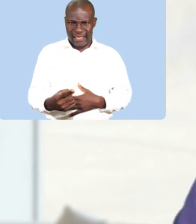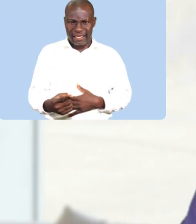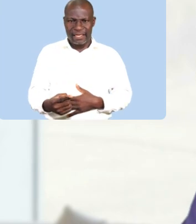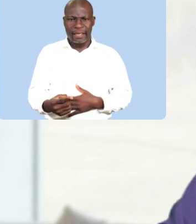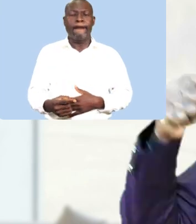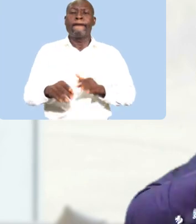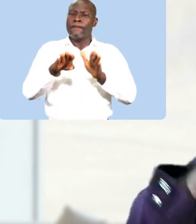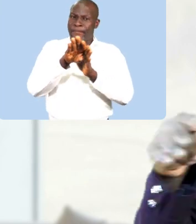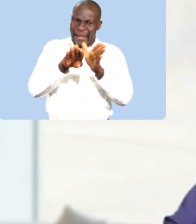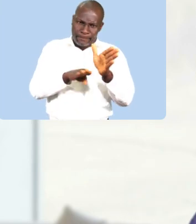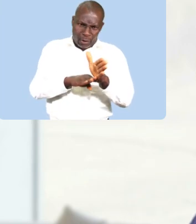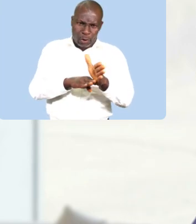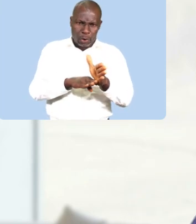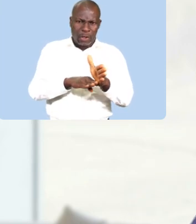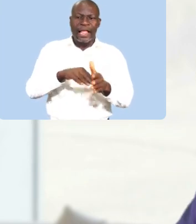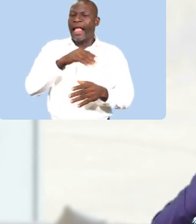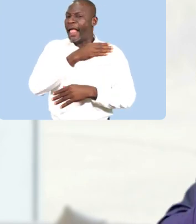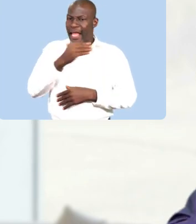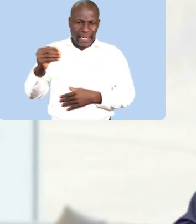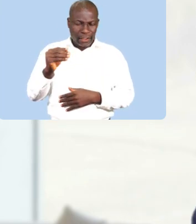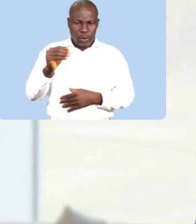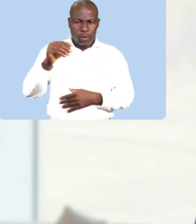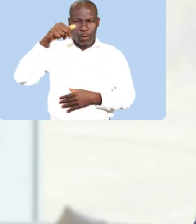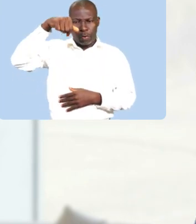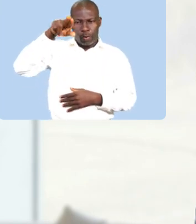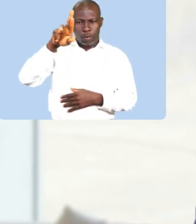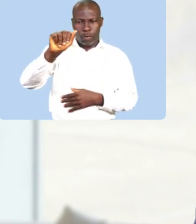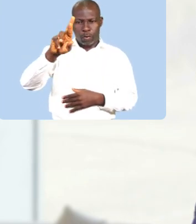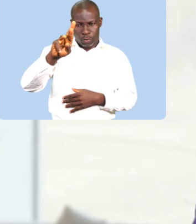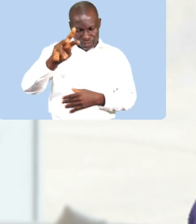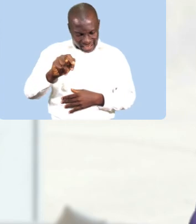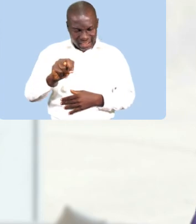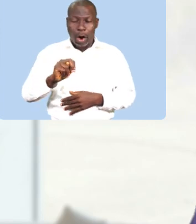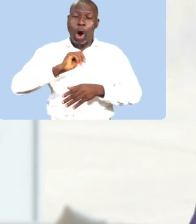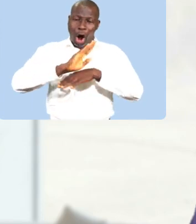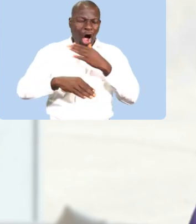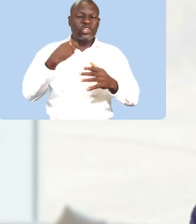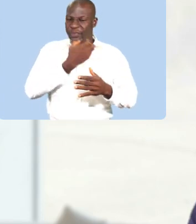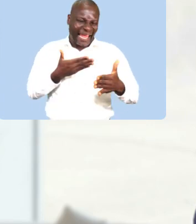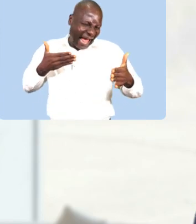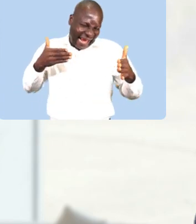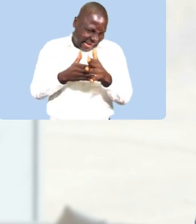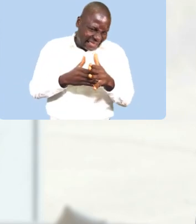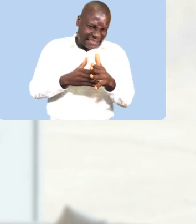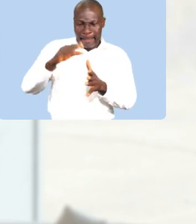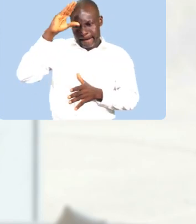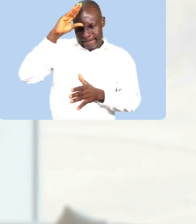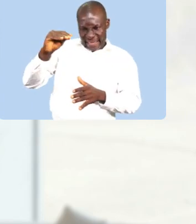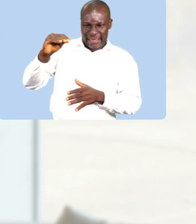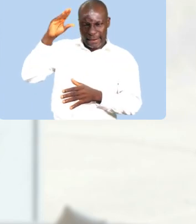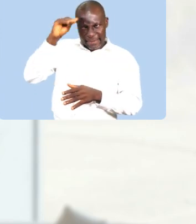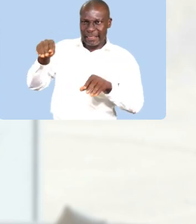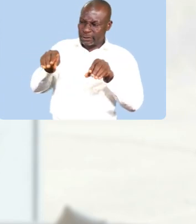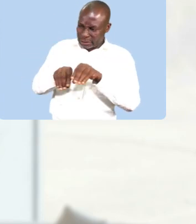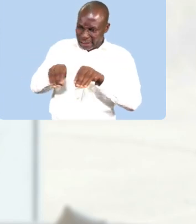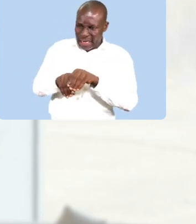Bible ani Quran nyina e ka se tia obema wono obema da ani oba a wono ne yonko oba